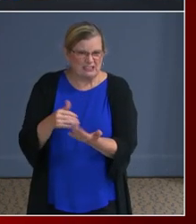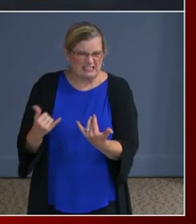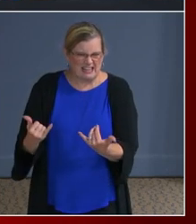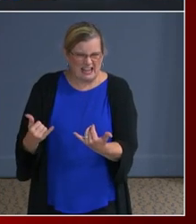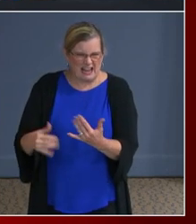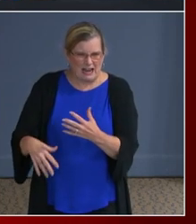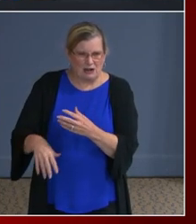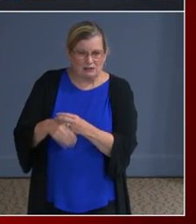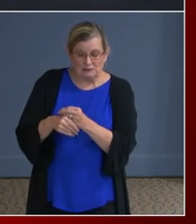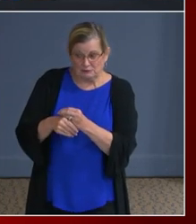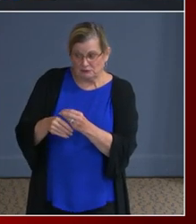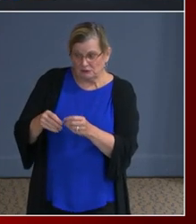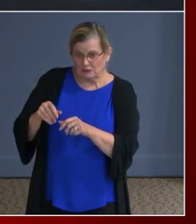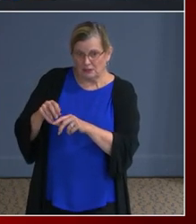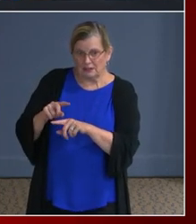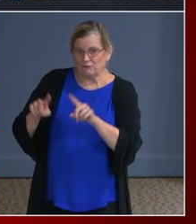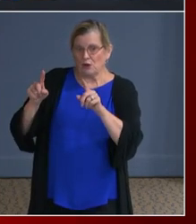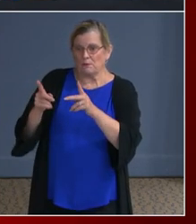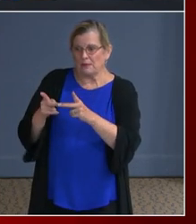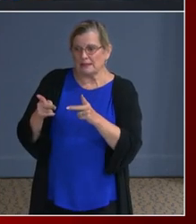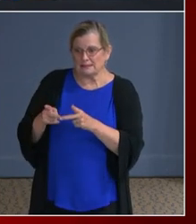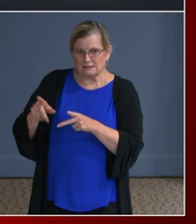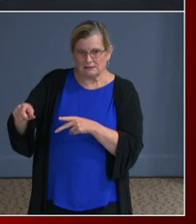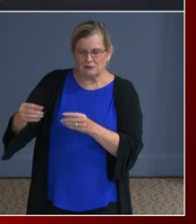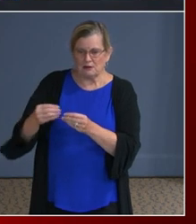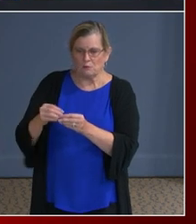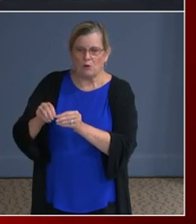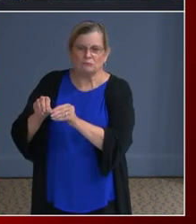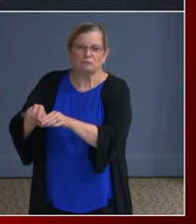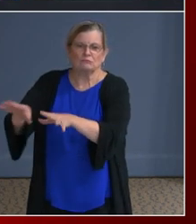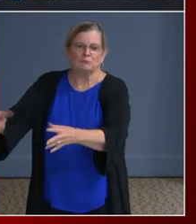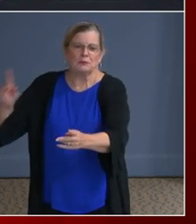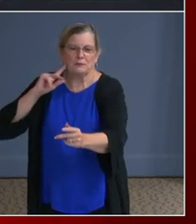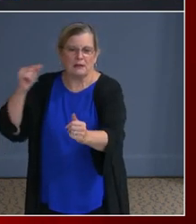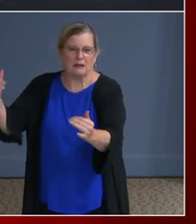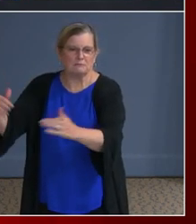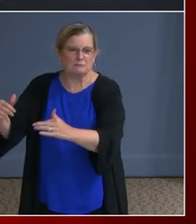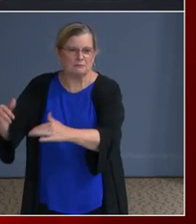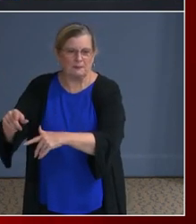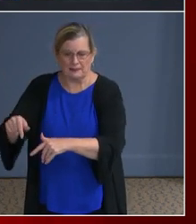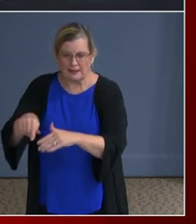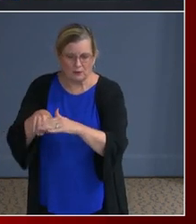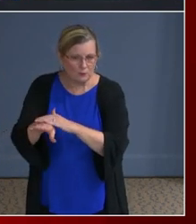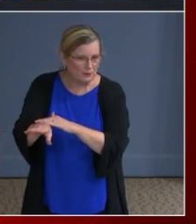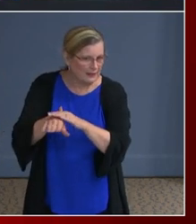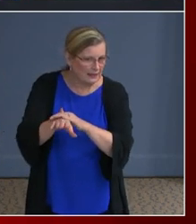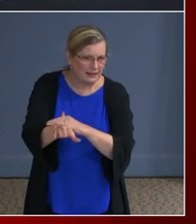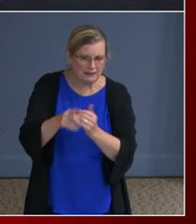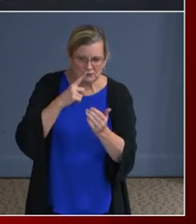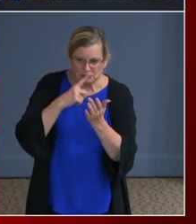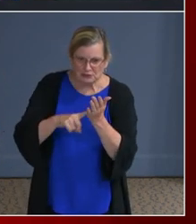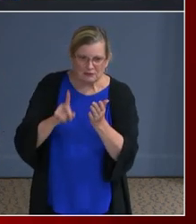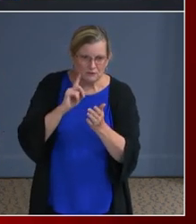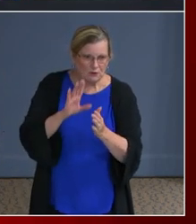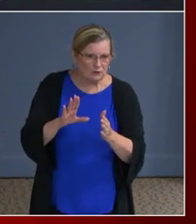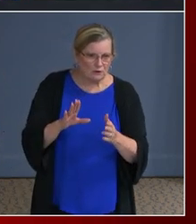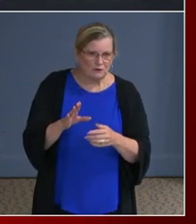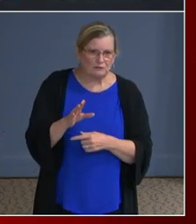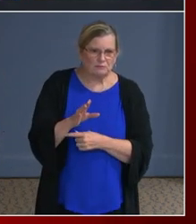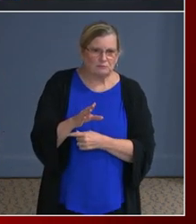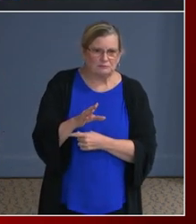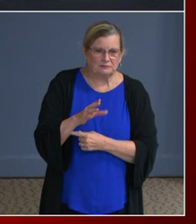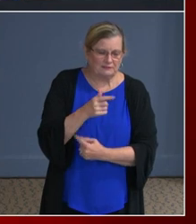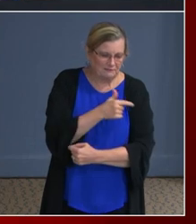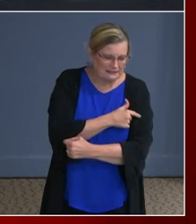that are being able to expand access for these vaccinations. Others have created special evening hours